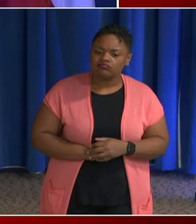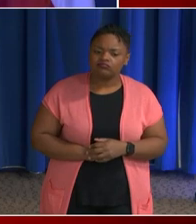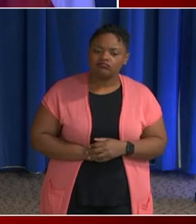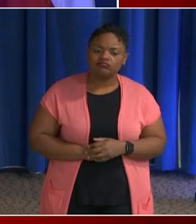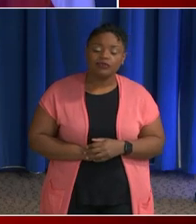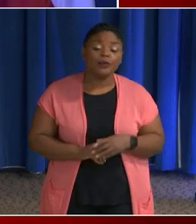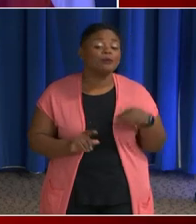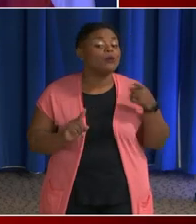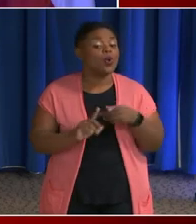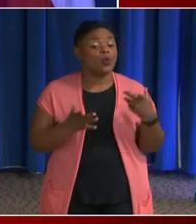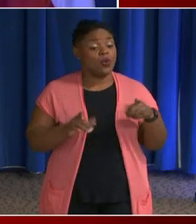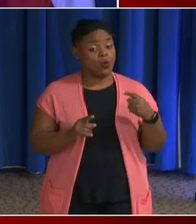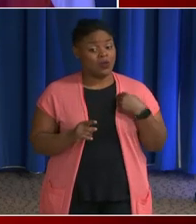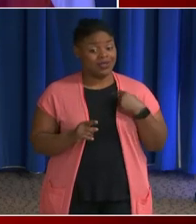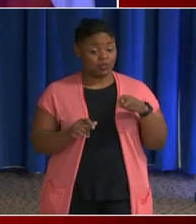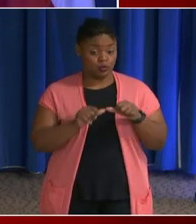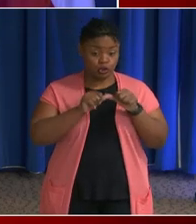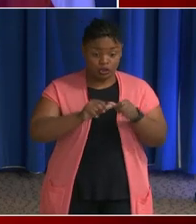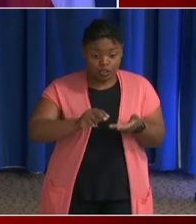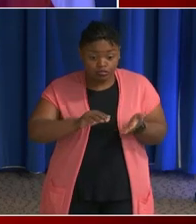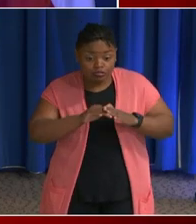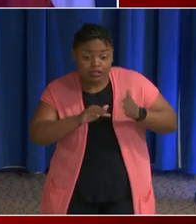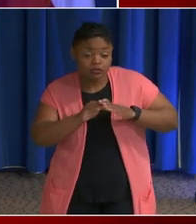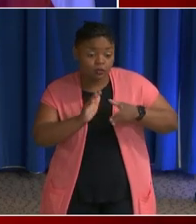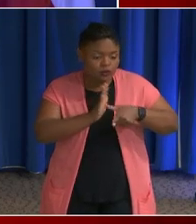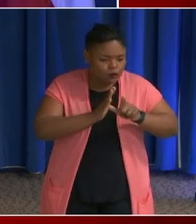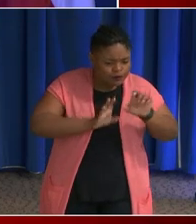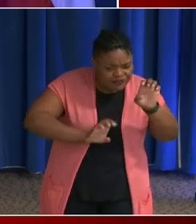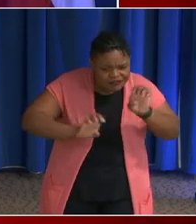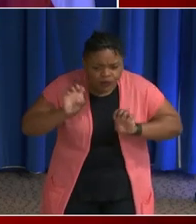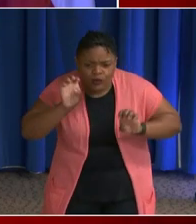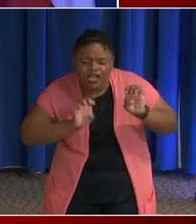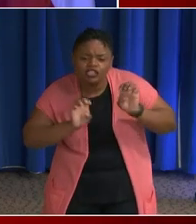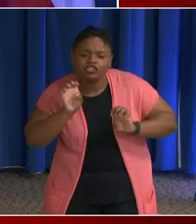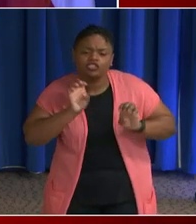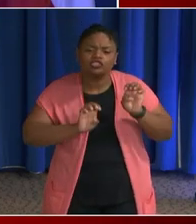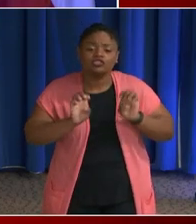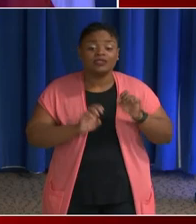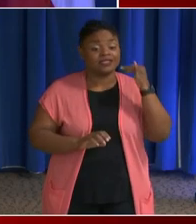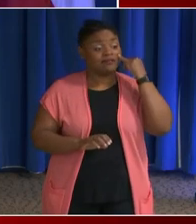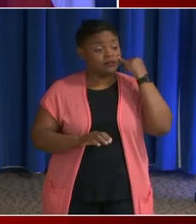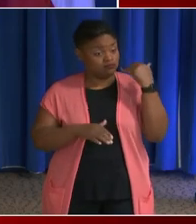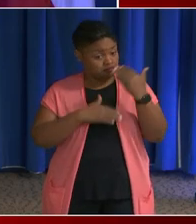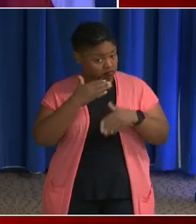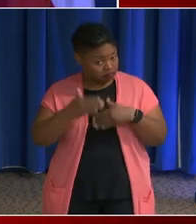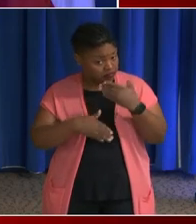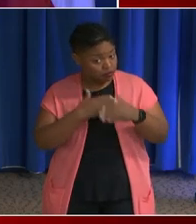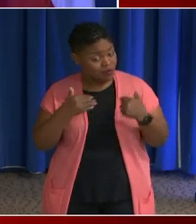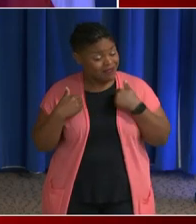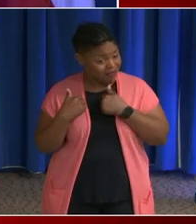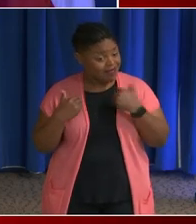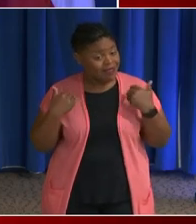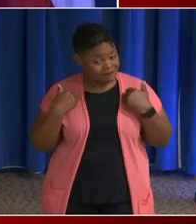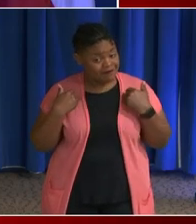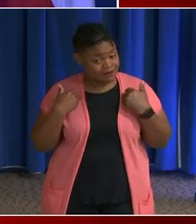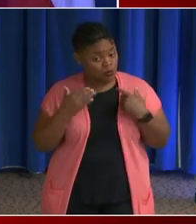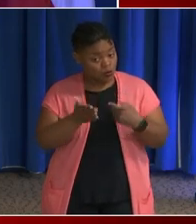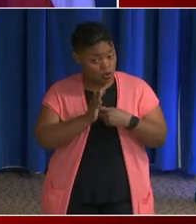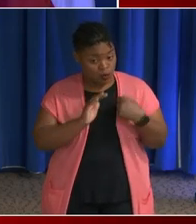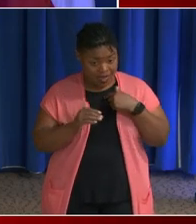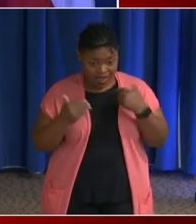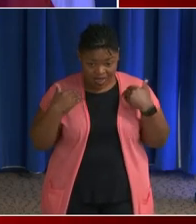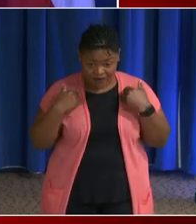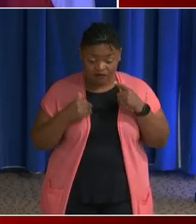we need to continually review and evaluate whether procedures that we have and requirements that we have are